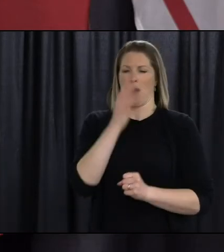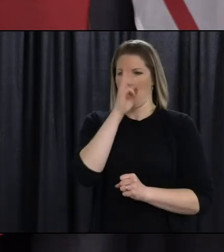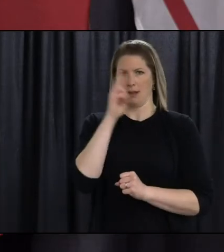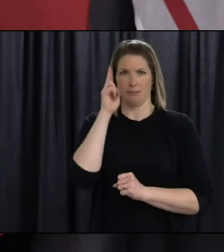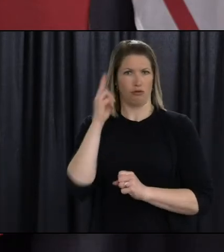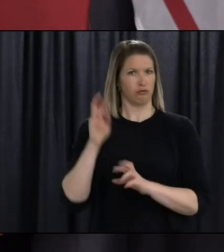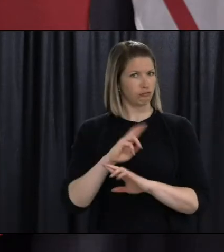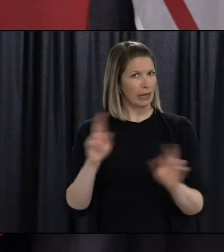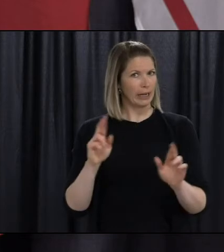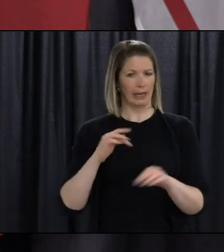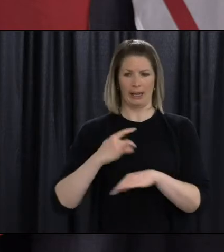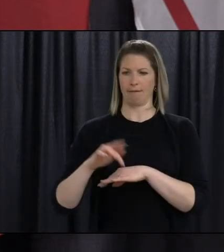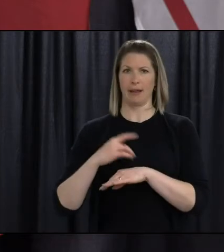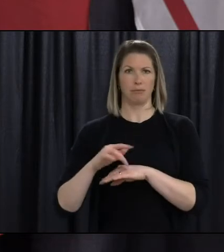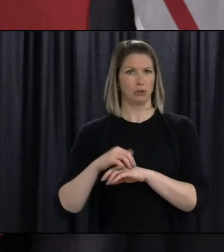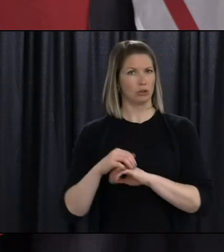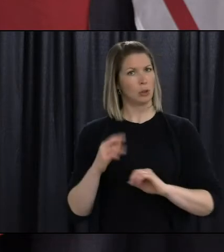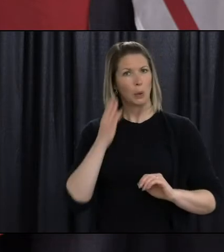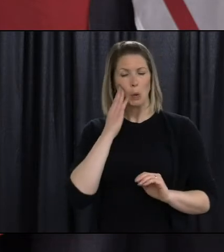and able to respond.